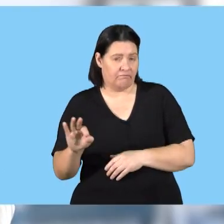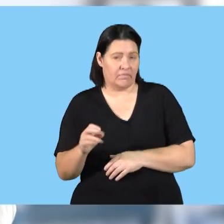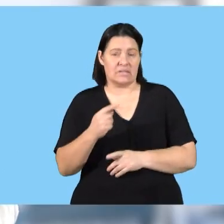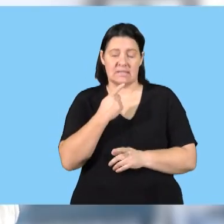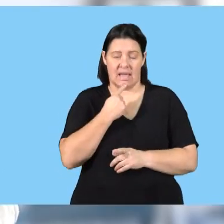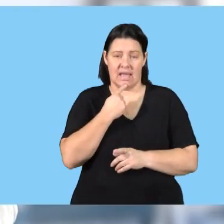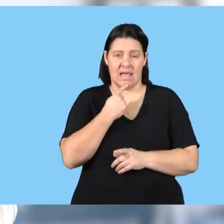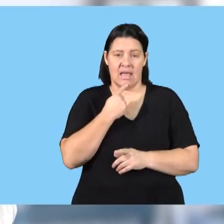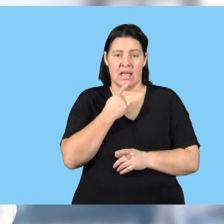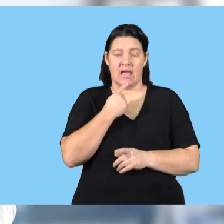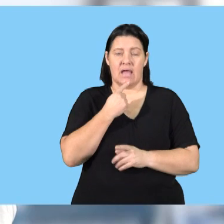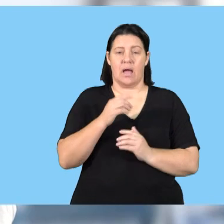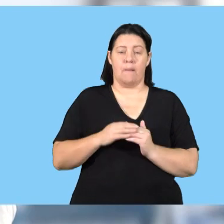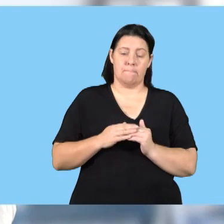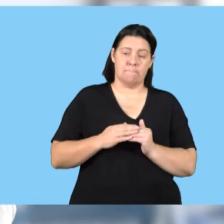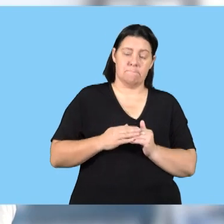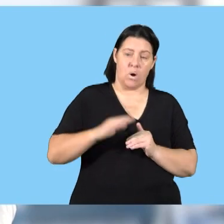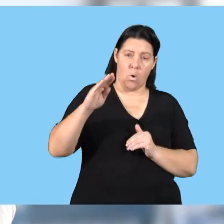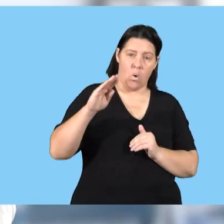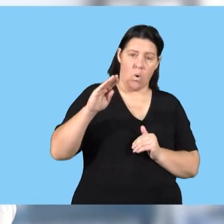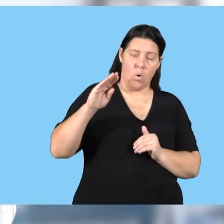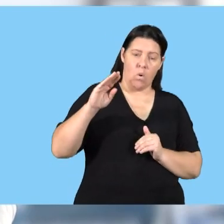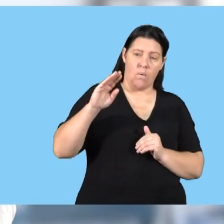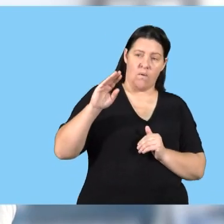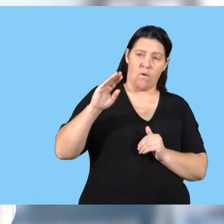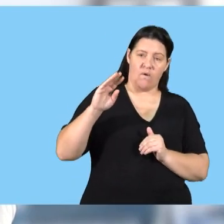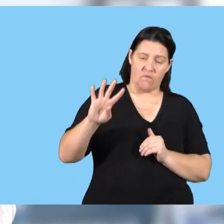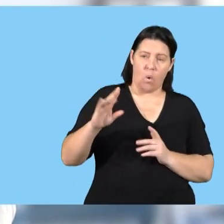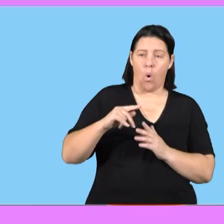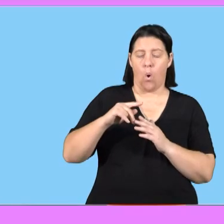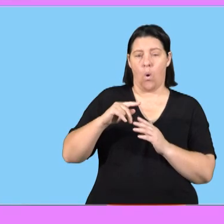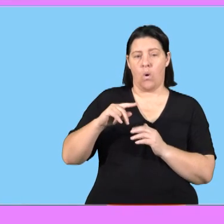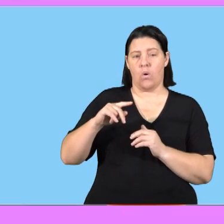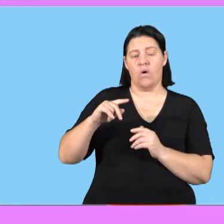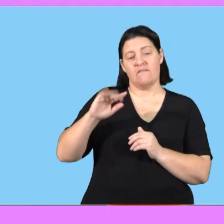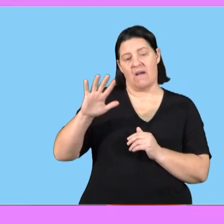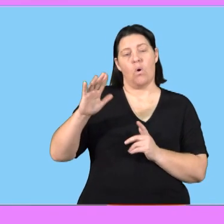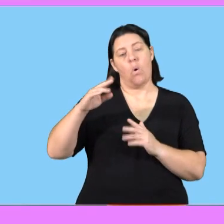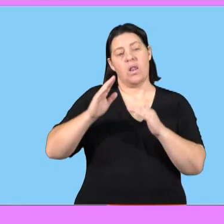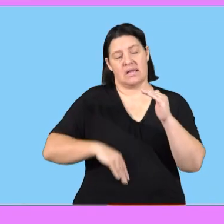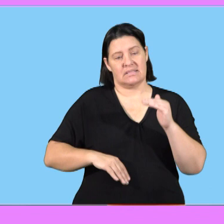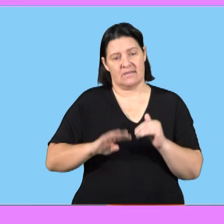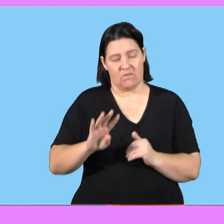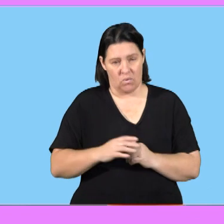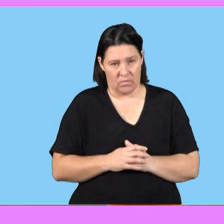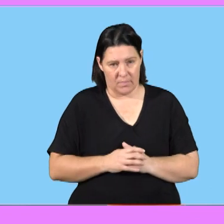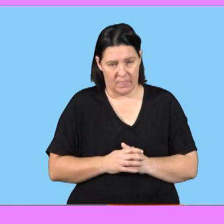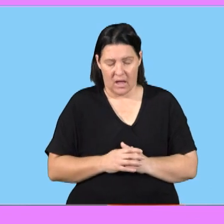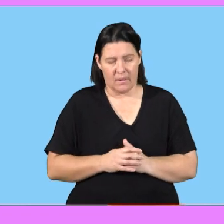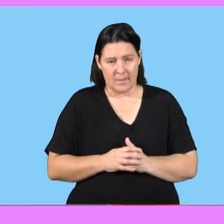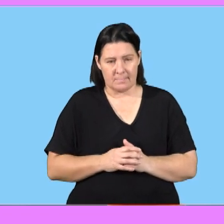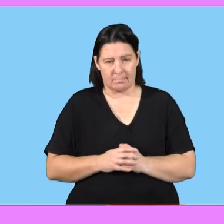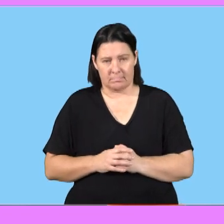say we will be guided because we are rounding off to the nearest whole number. The first value after the whole